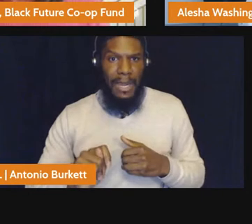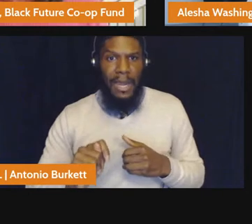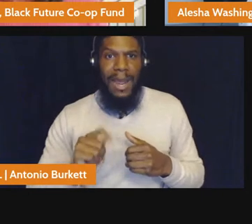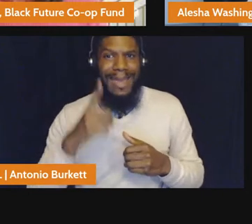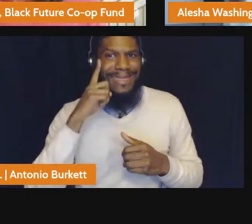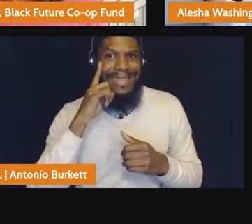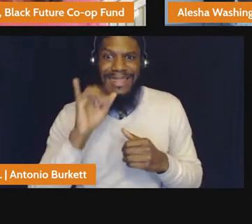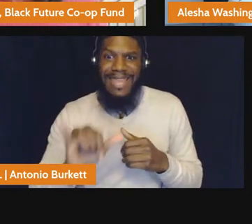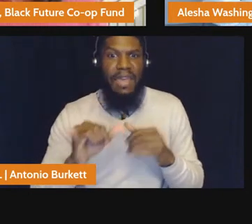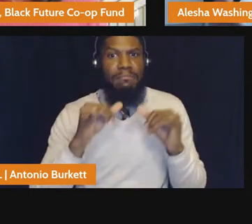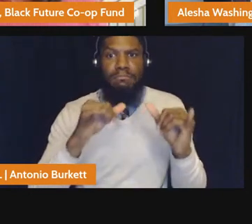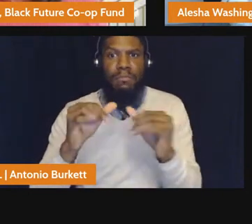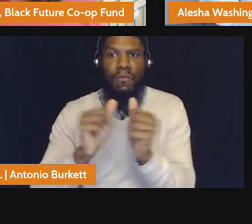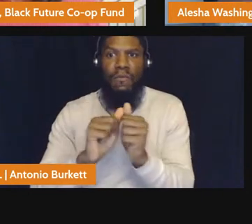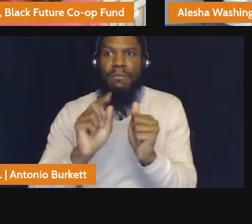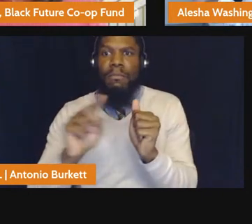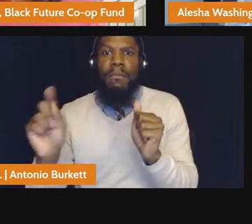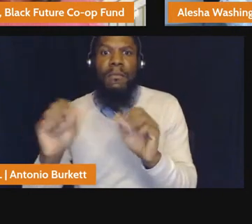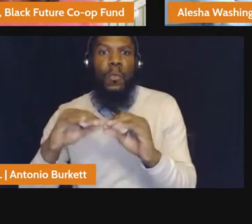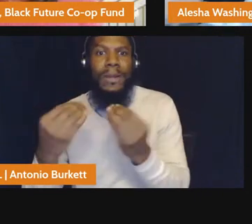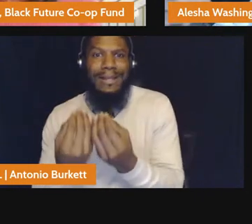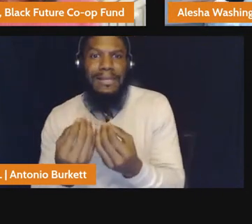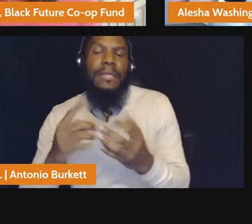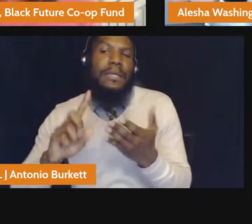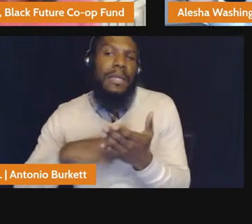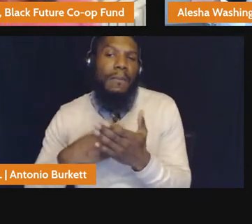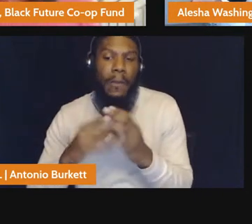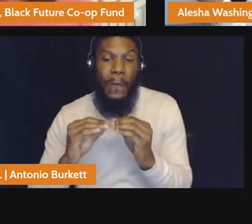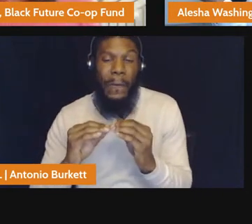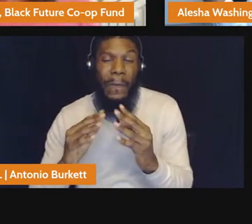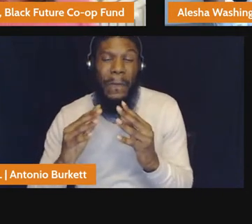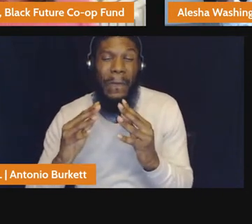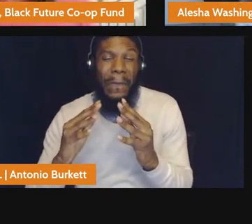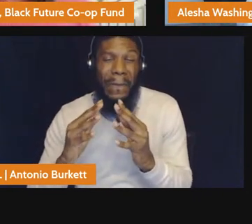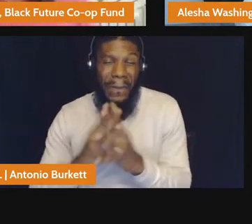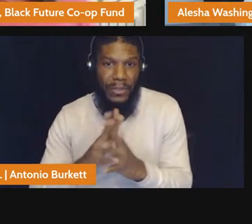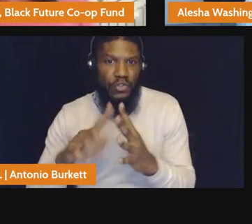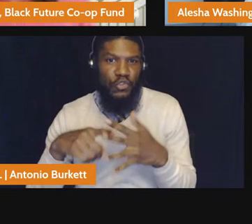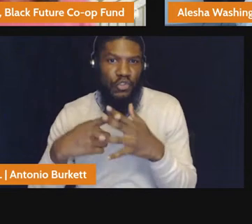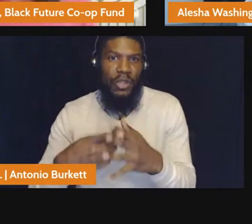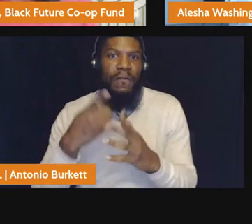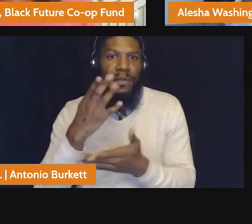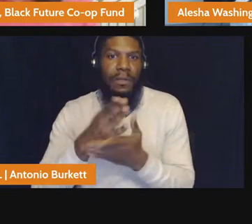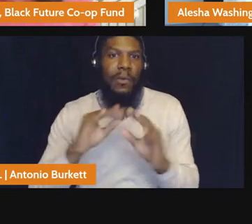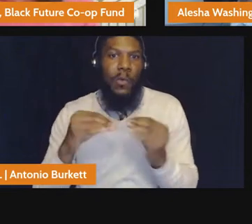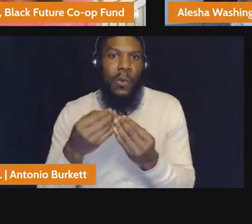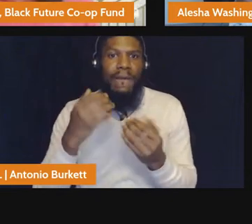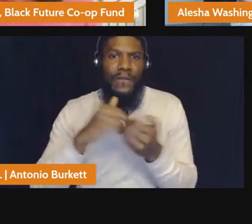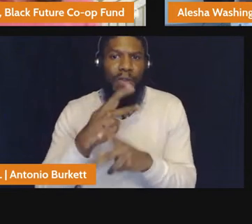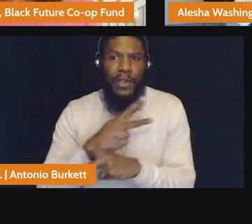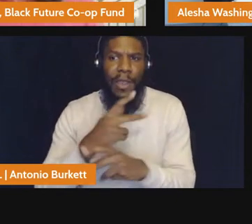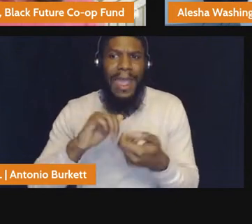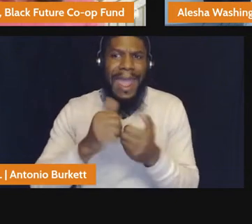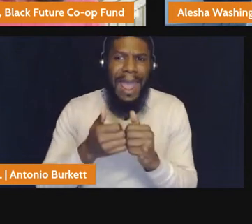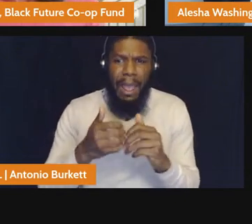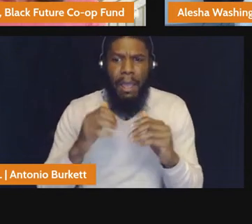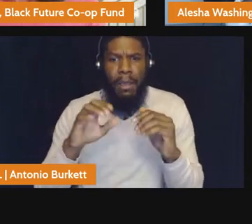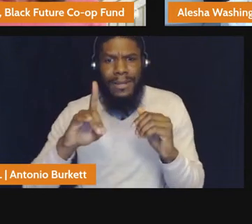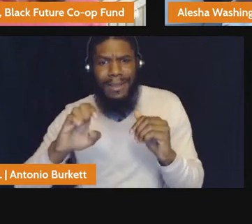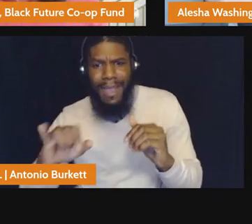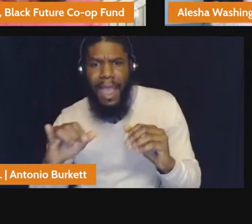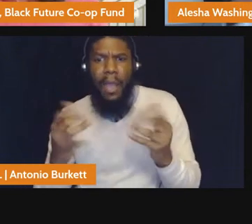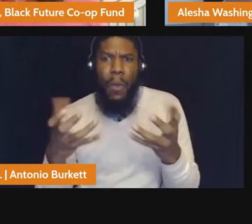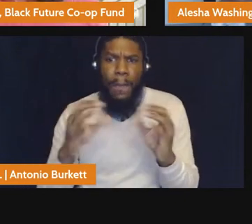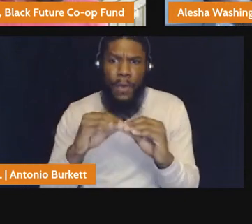other organizations and sometimes a starting path for organizations to think about how they get into that space. If they can't make a single hire, what can they